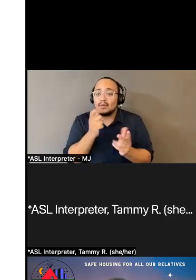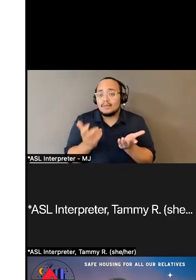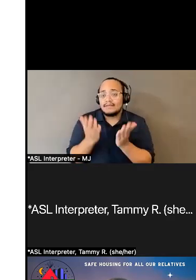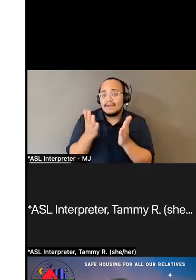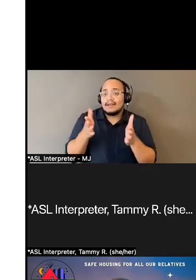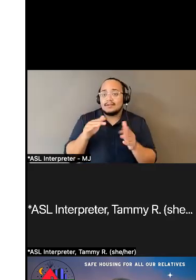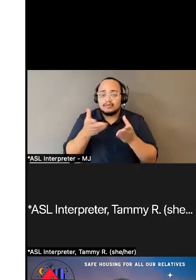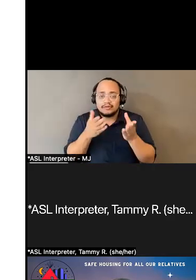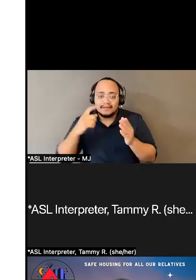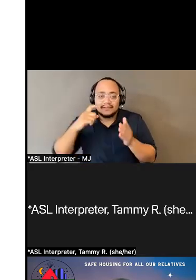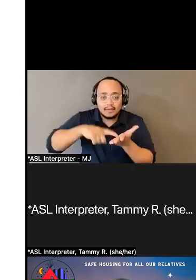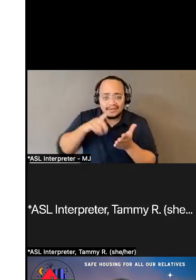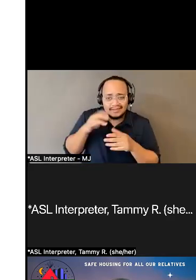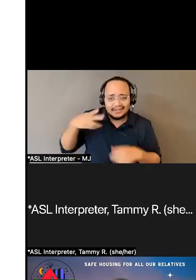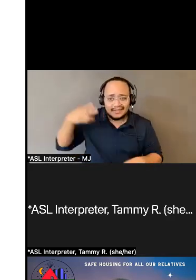high.